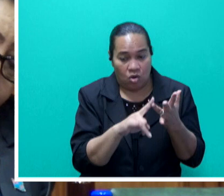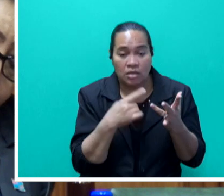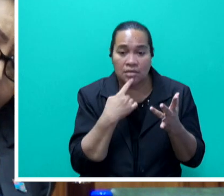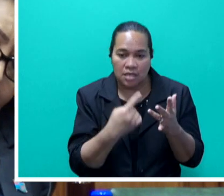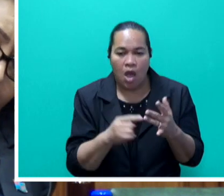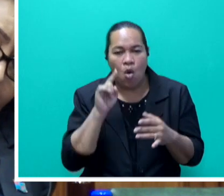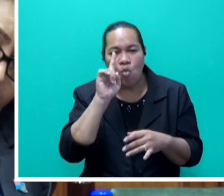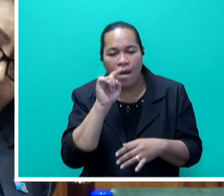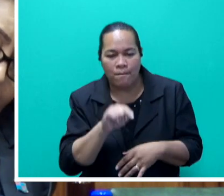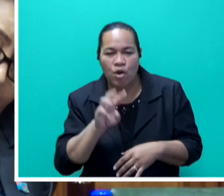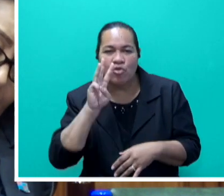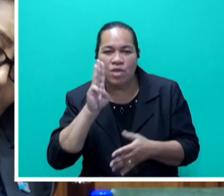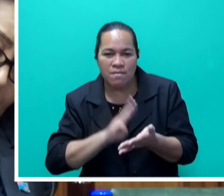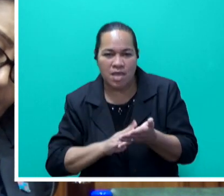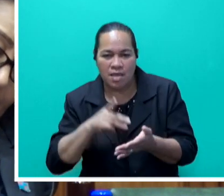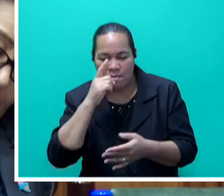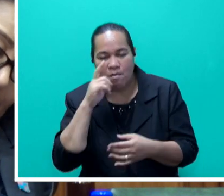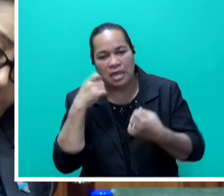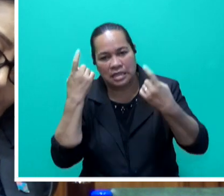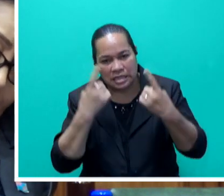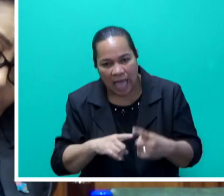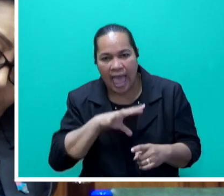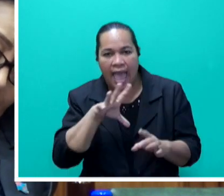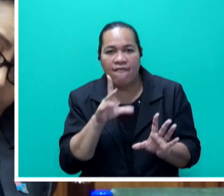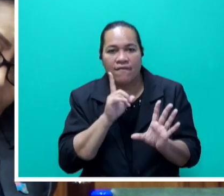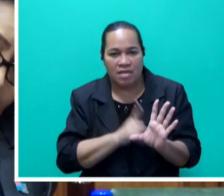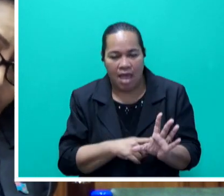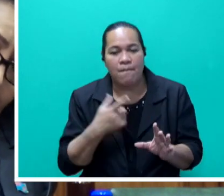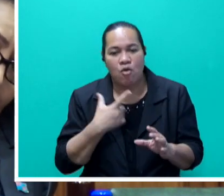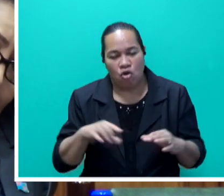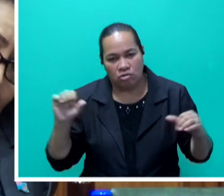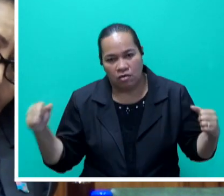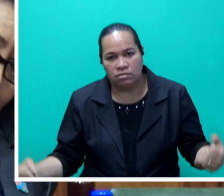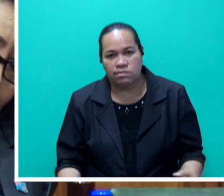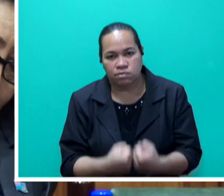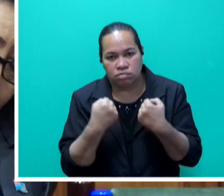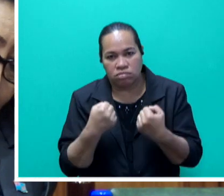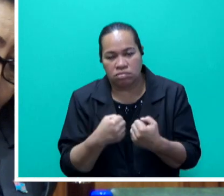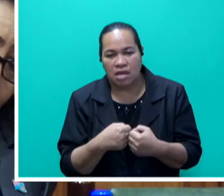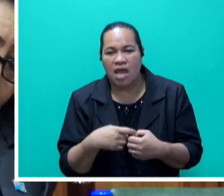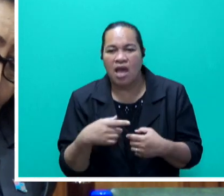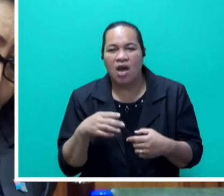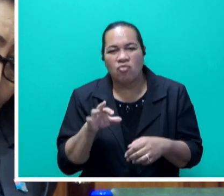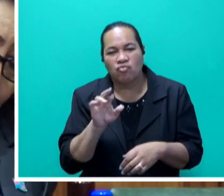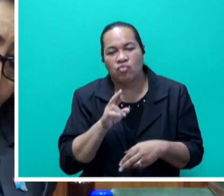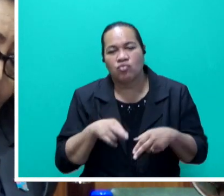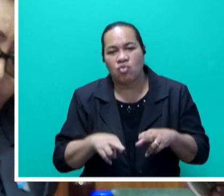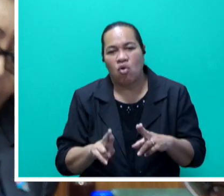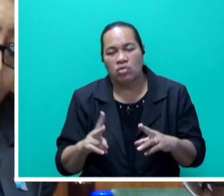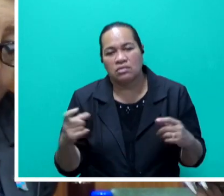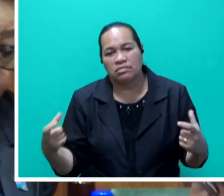Approximately 1.3 million people actually die each year as a result of road traffic crashes.